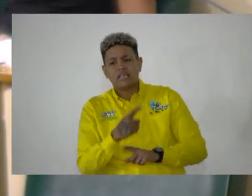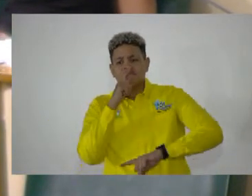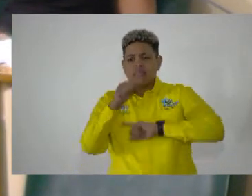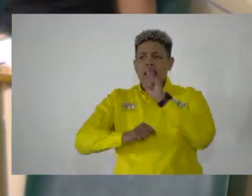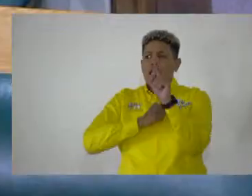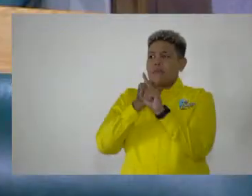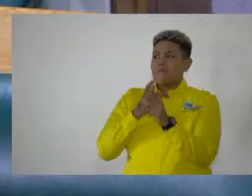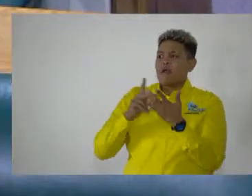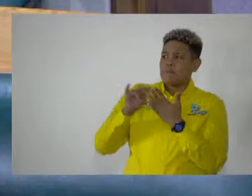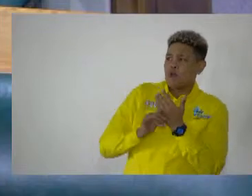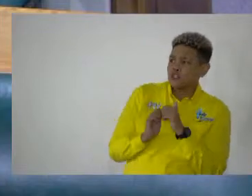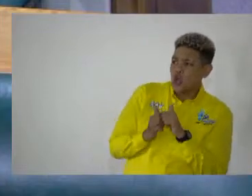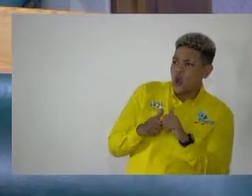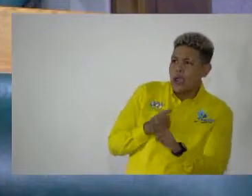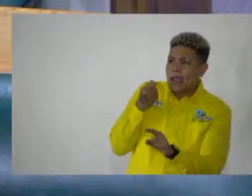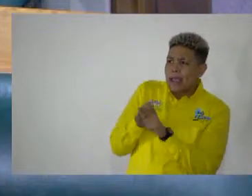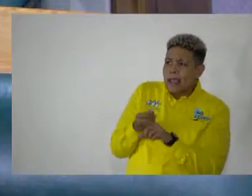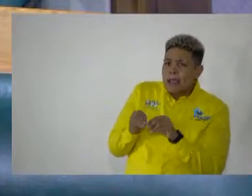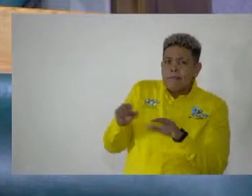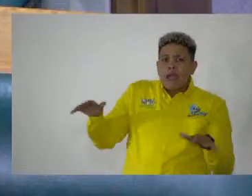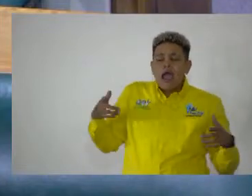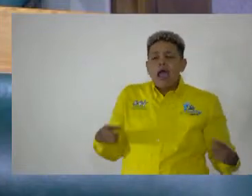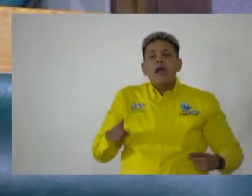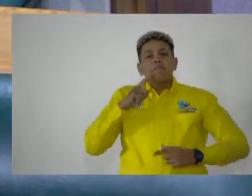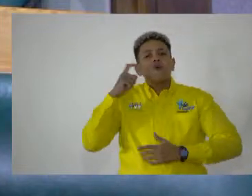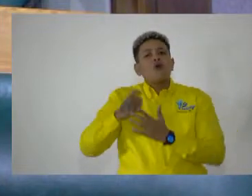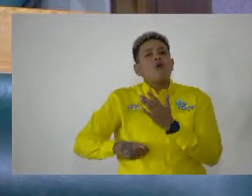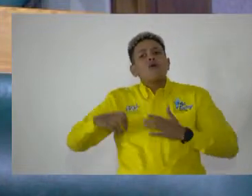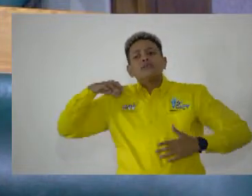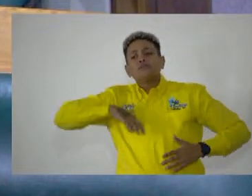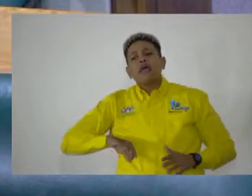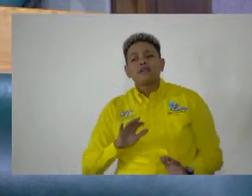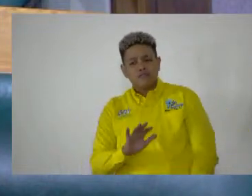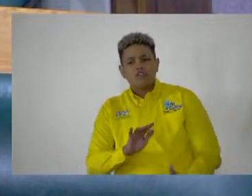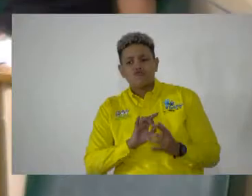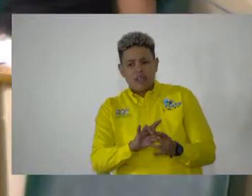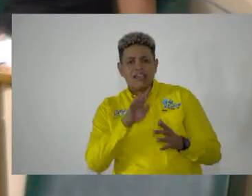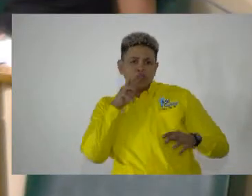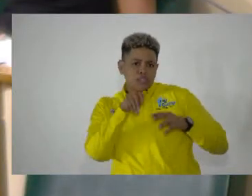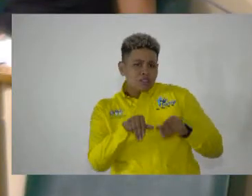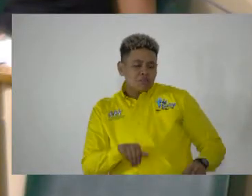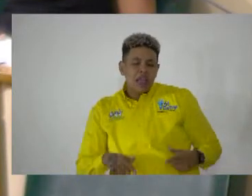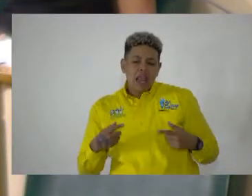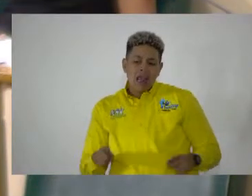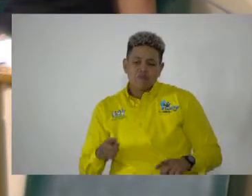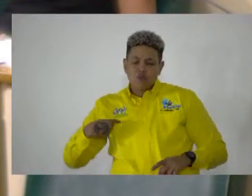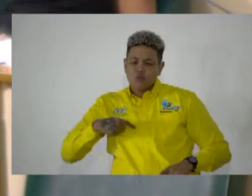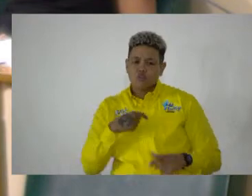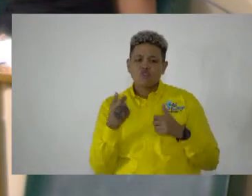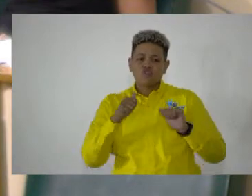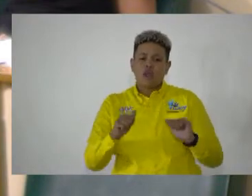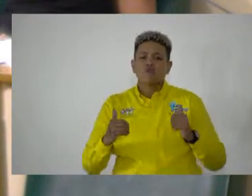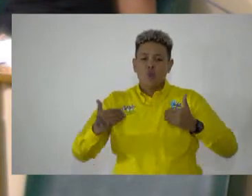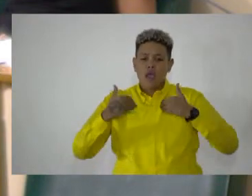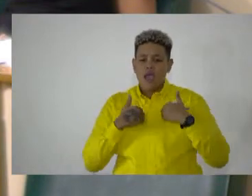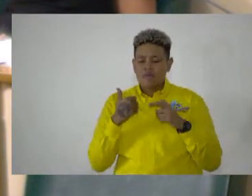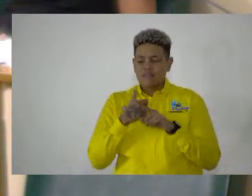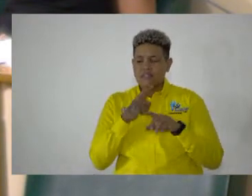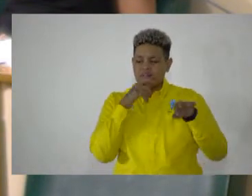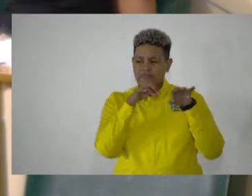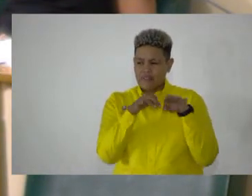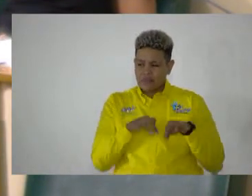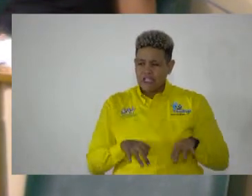of the project, the cost benefit of the spend. So we try to have